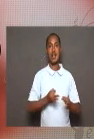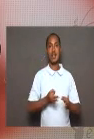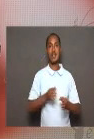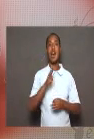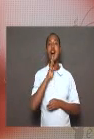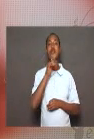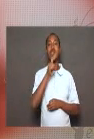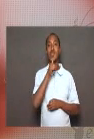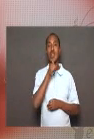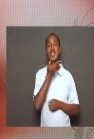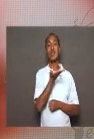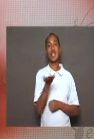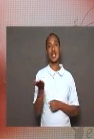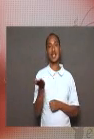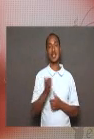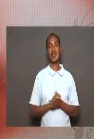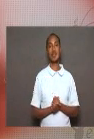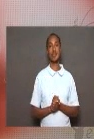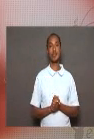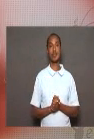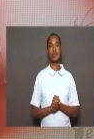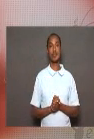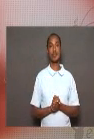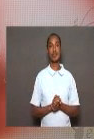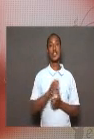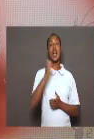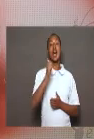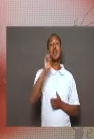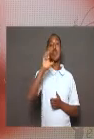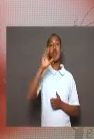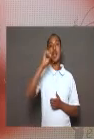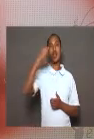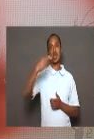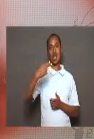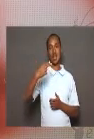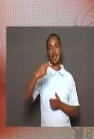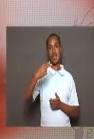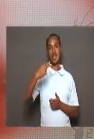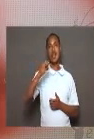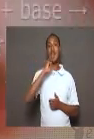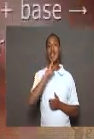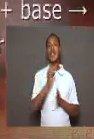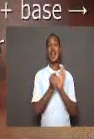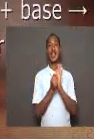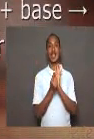acids and bases are described as amphoteric substances.